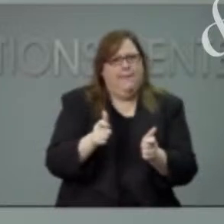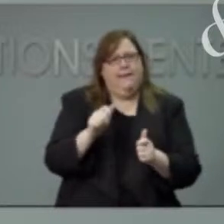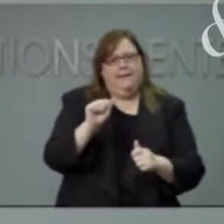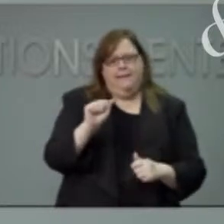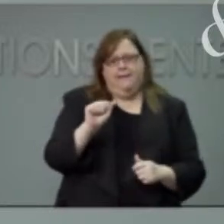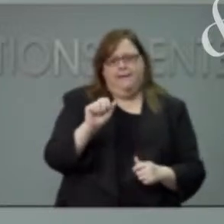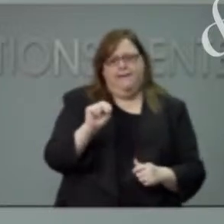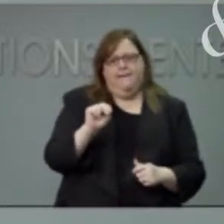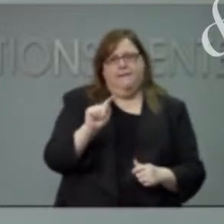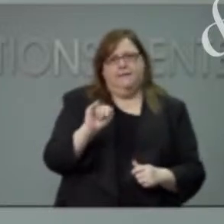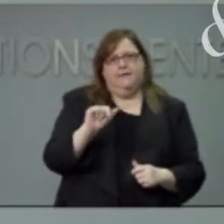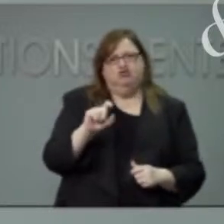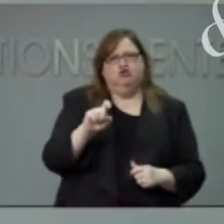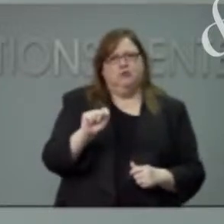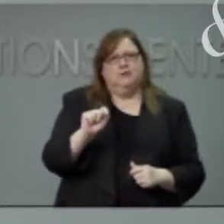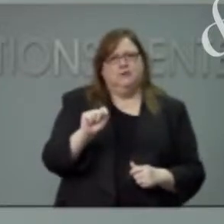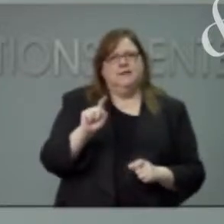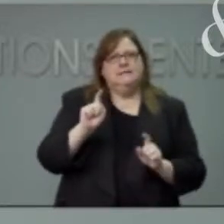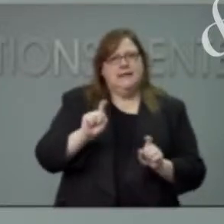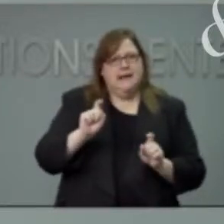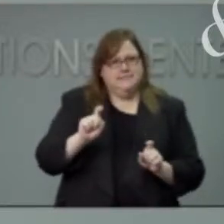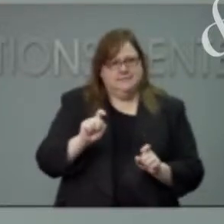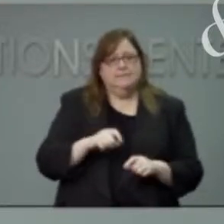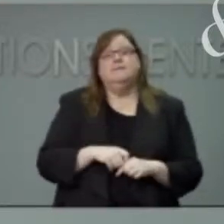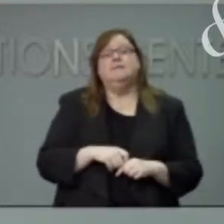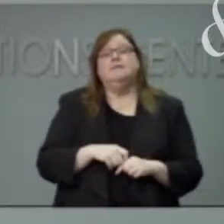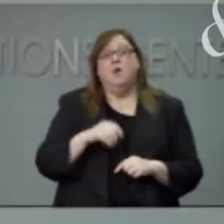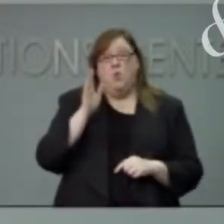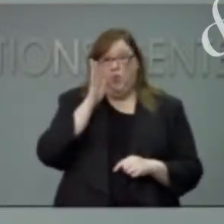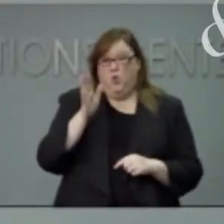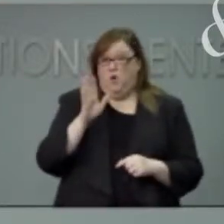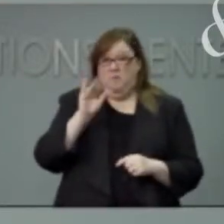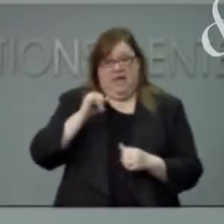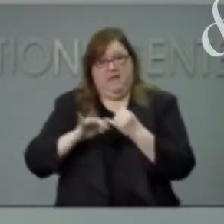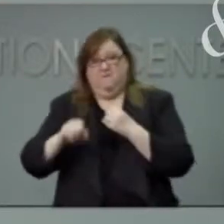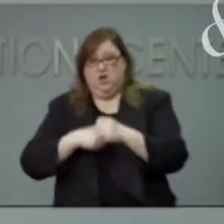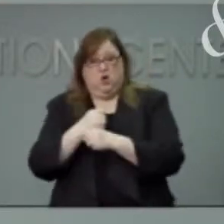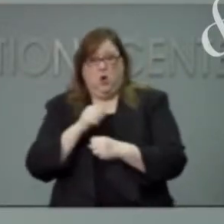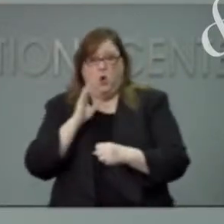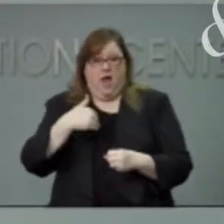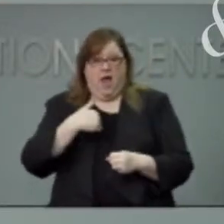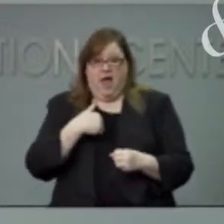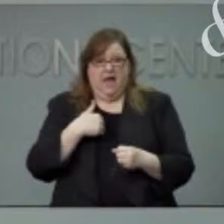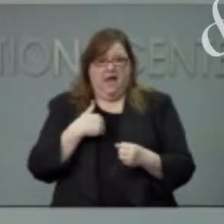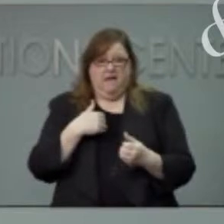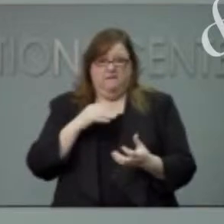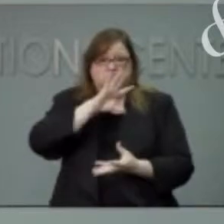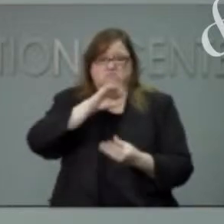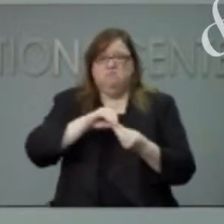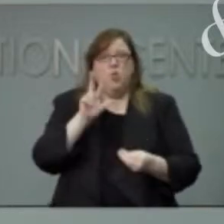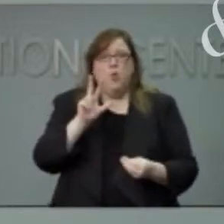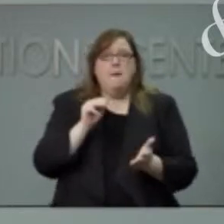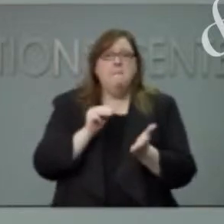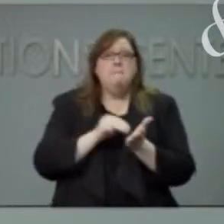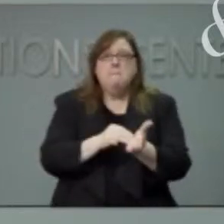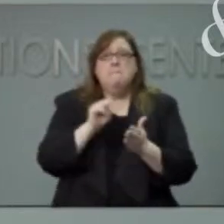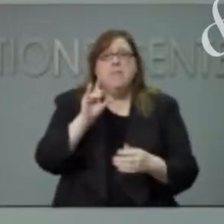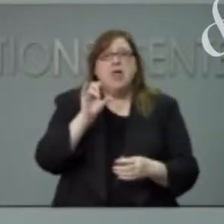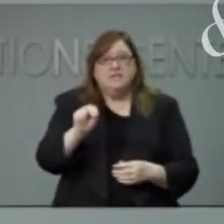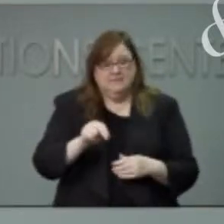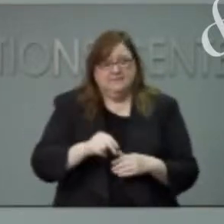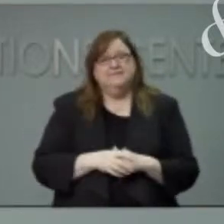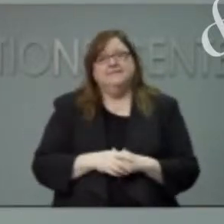year. The state will begin an initial distribution of these tests to 52 high priority